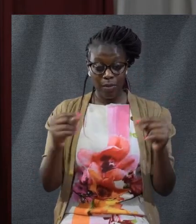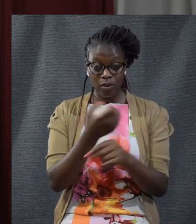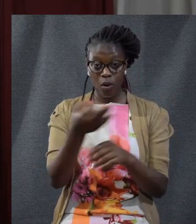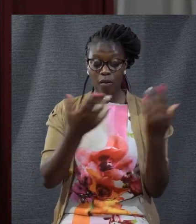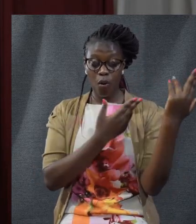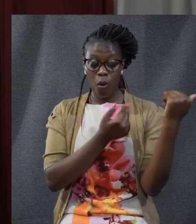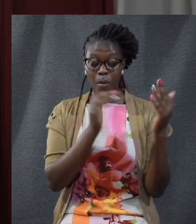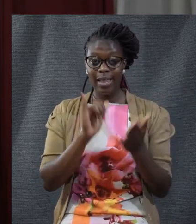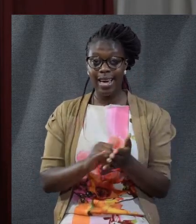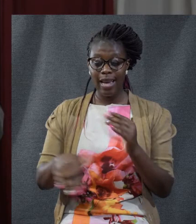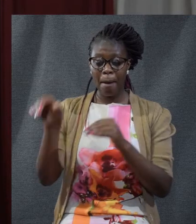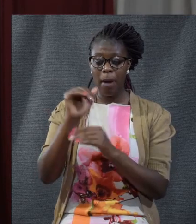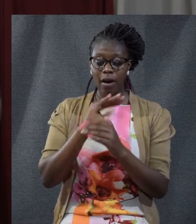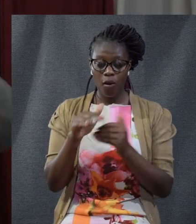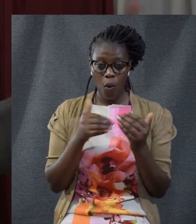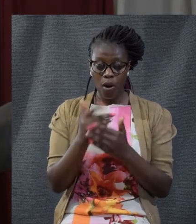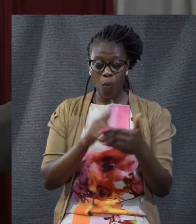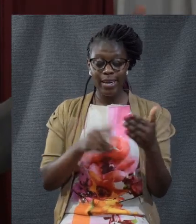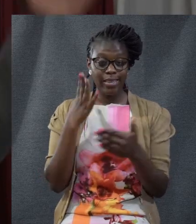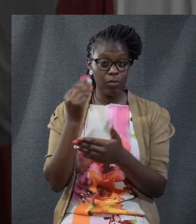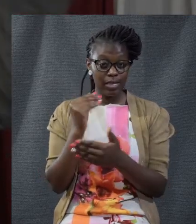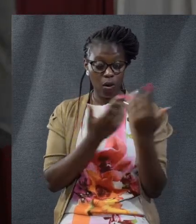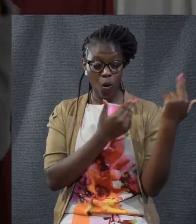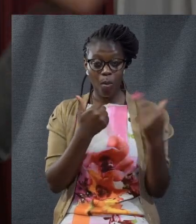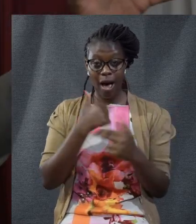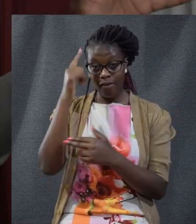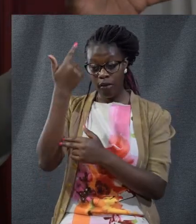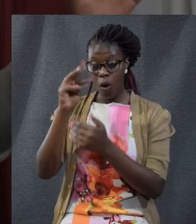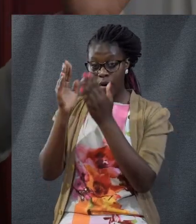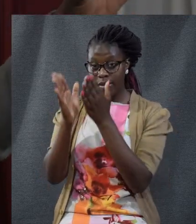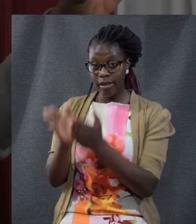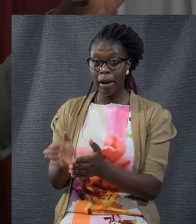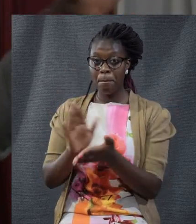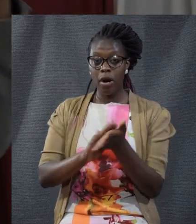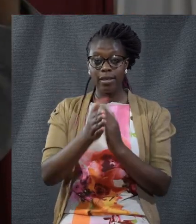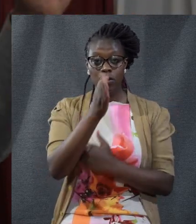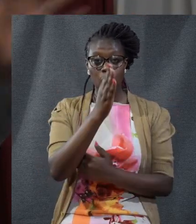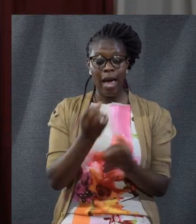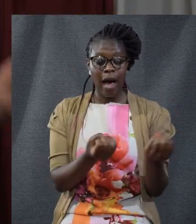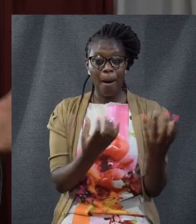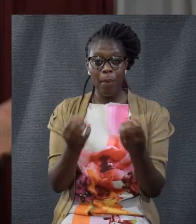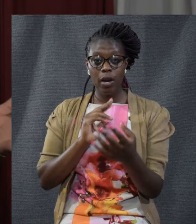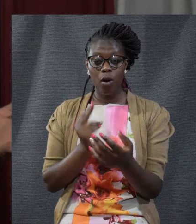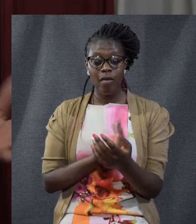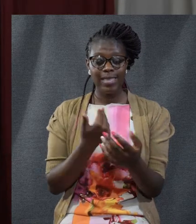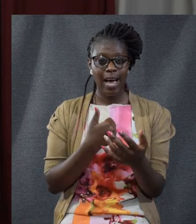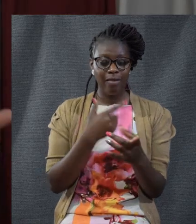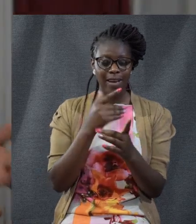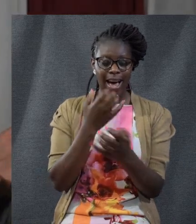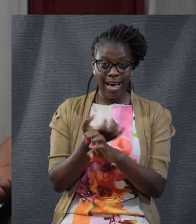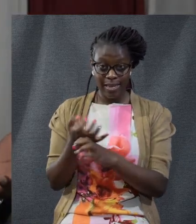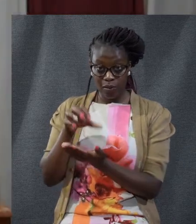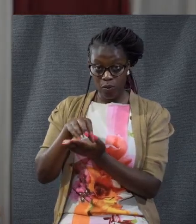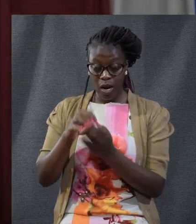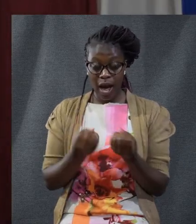statements of hope. That despite what he was going through, there is hope for him. Praise the name of the Lord. And how many of us here are going through